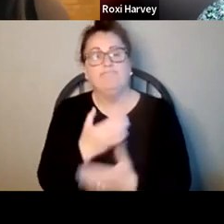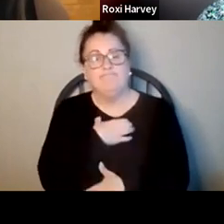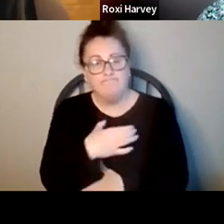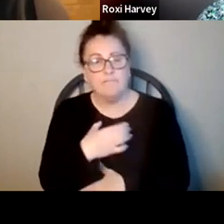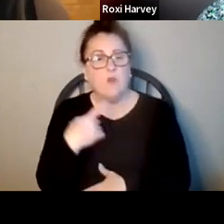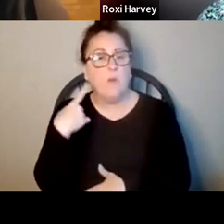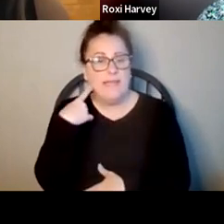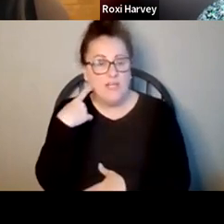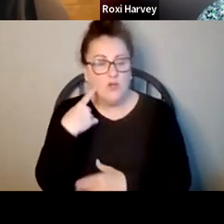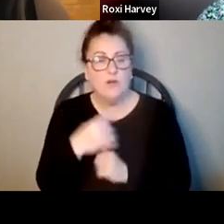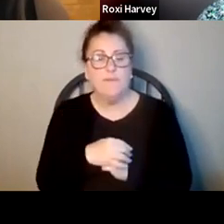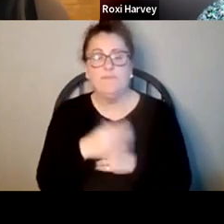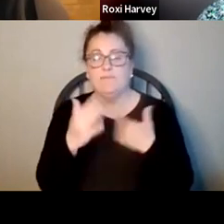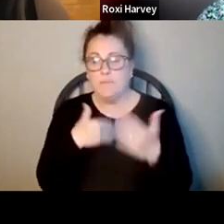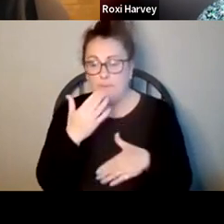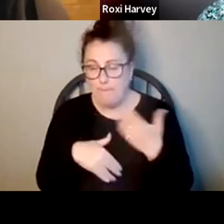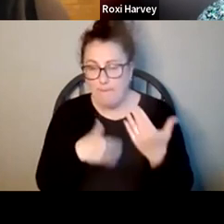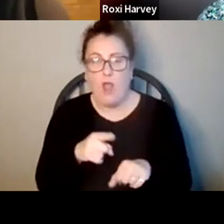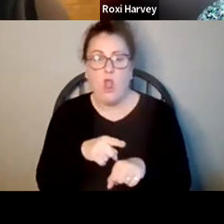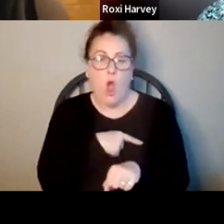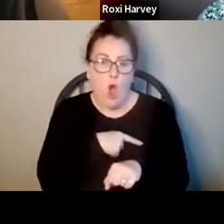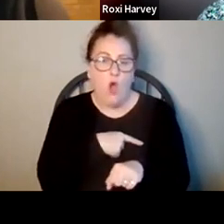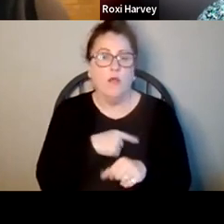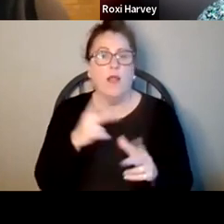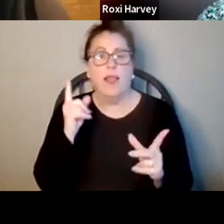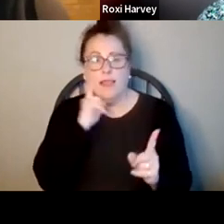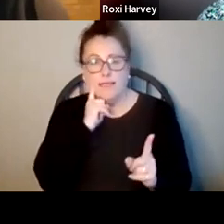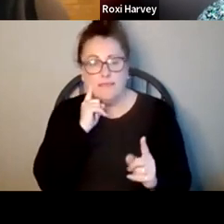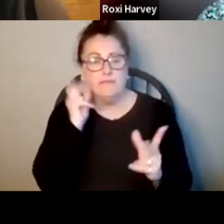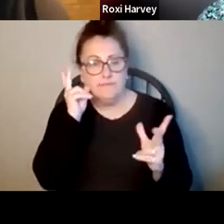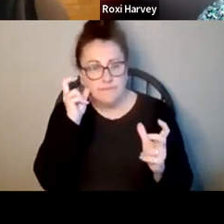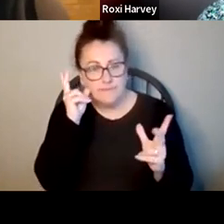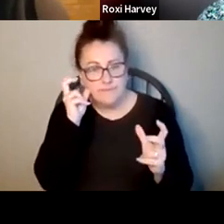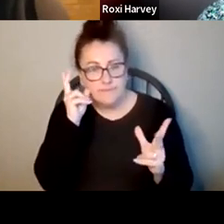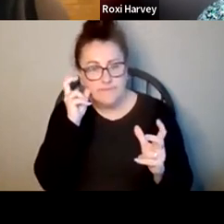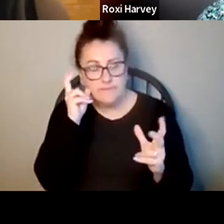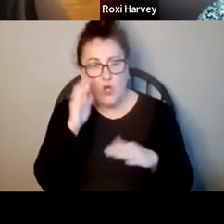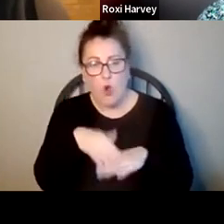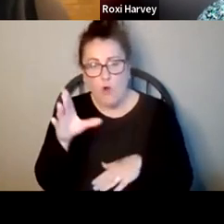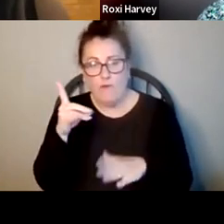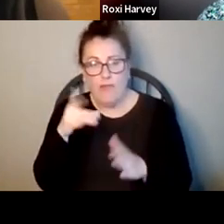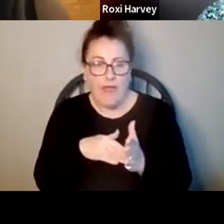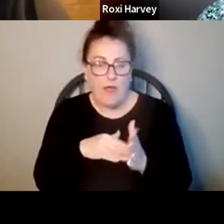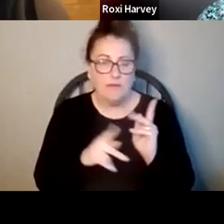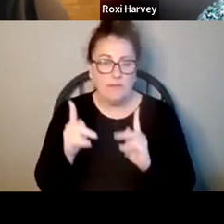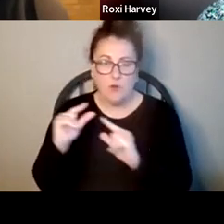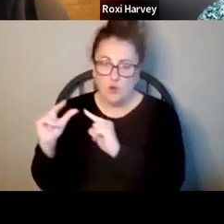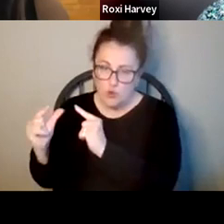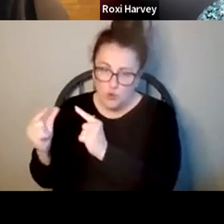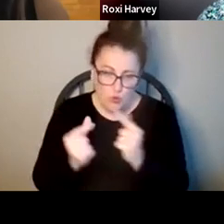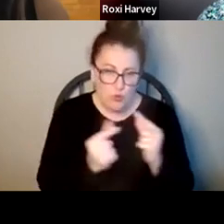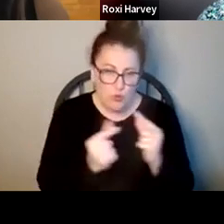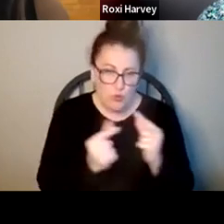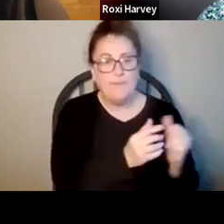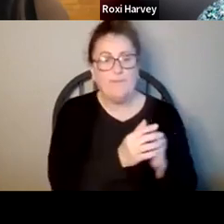hearing as we're going through this very, very long process of listening to over 1,000 people in multiple groups.